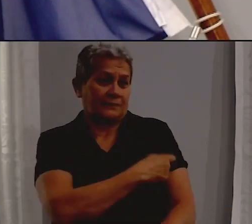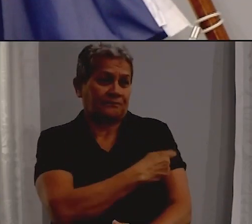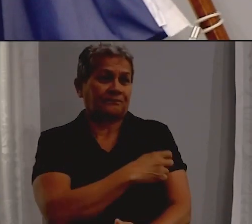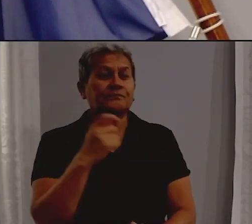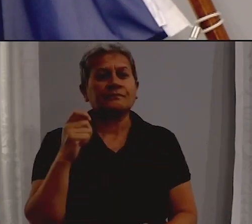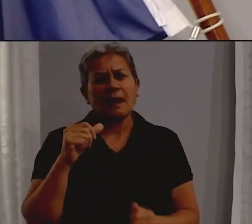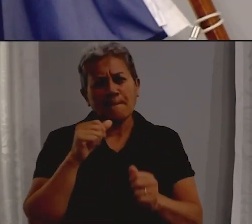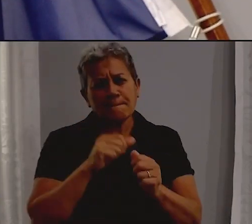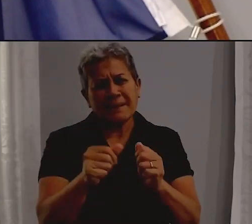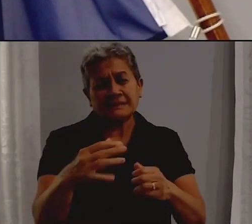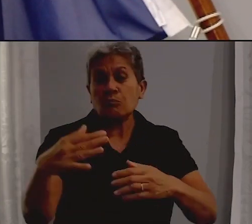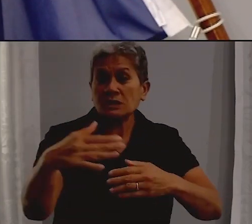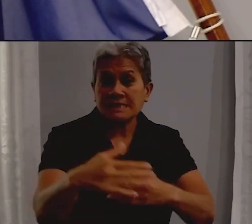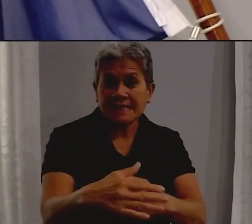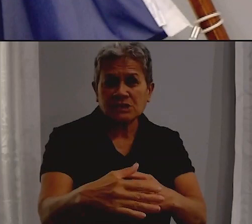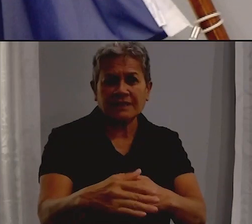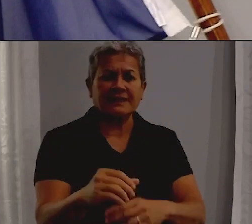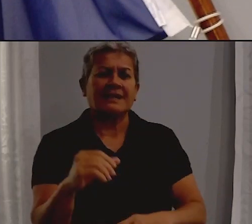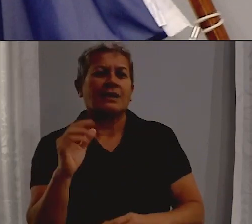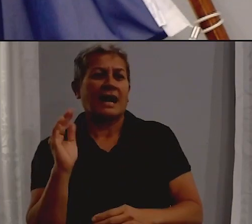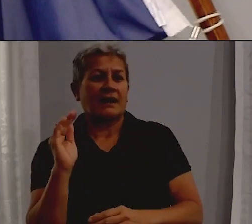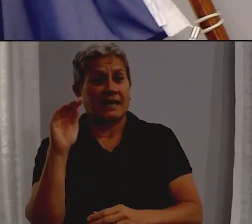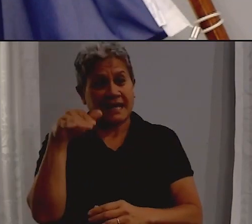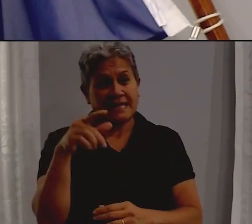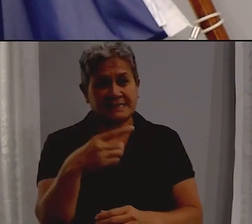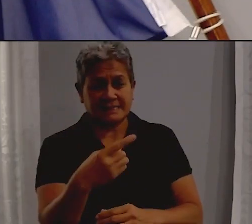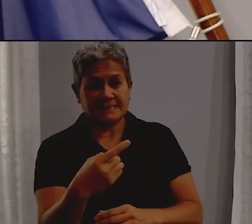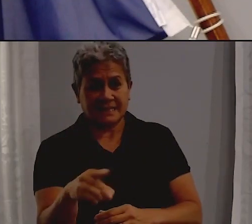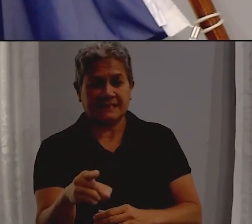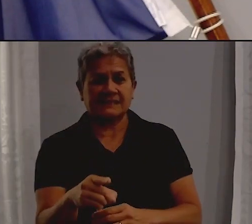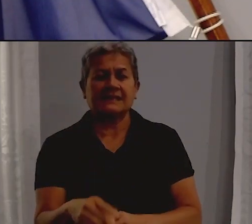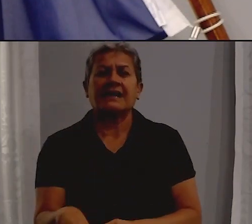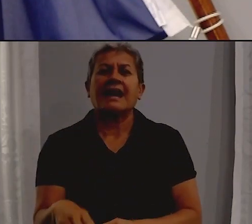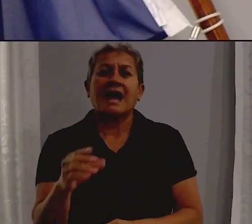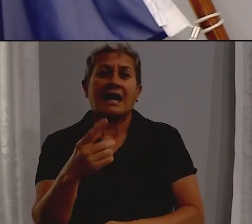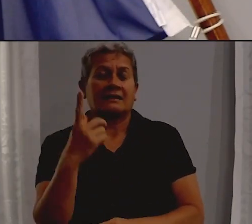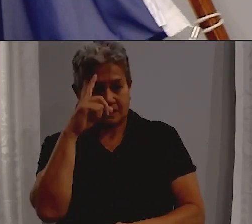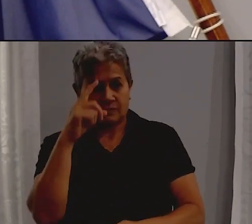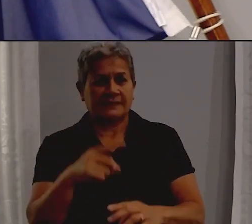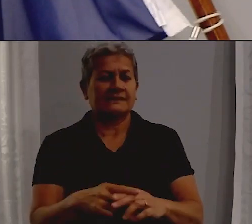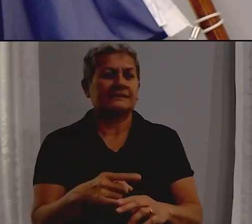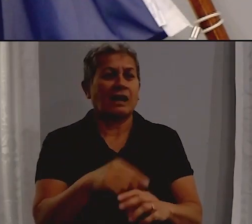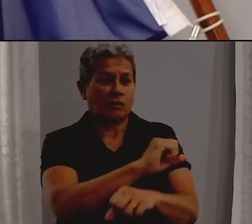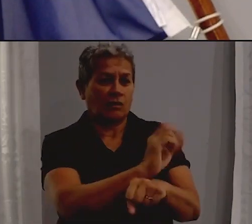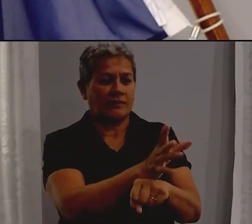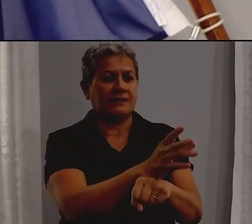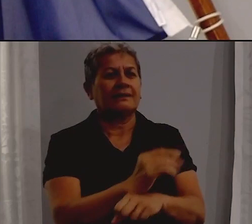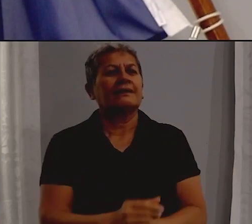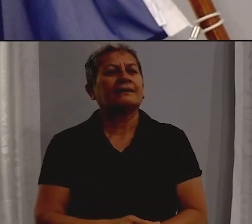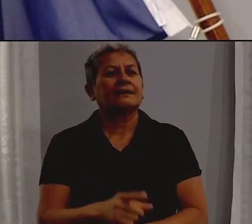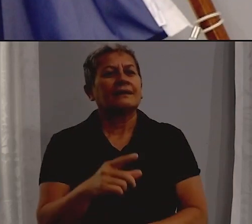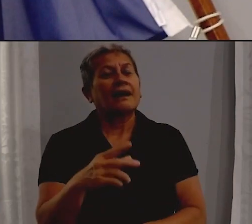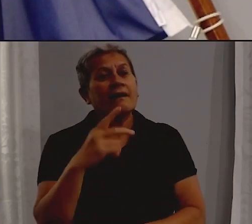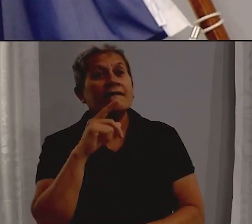pandemic. The fewer unvaccinated people we have, the fewer chances the virus has to spread. It is